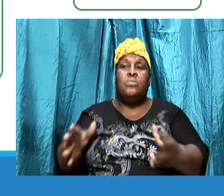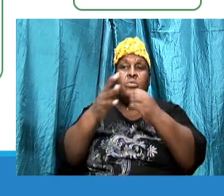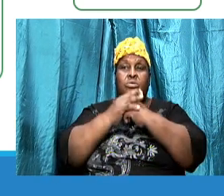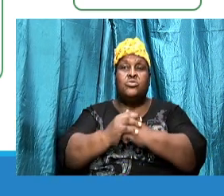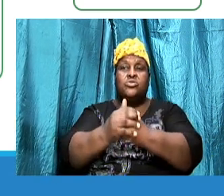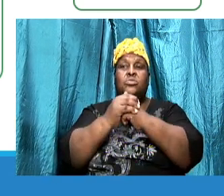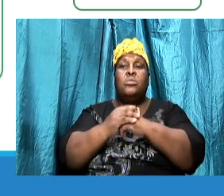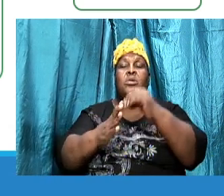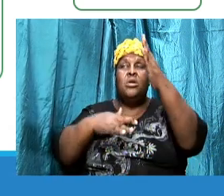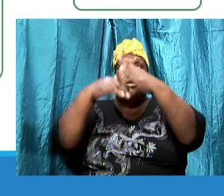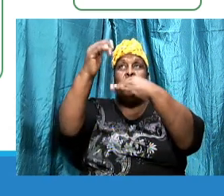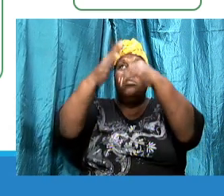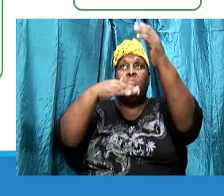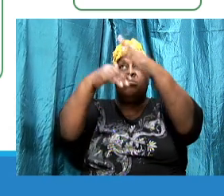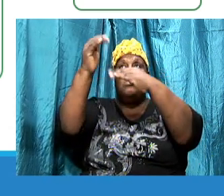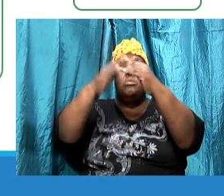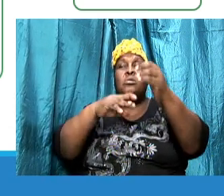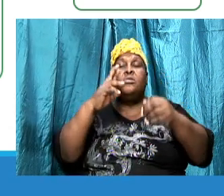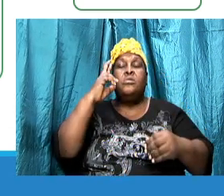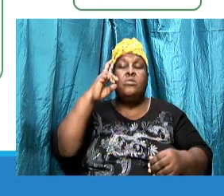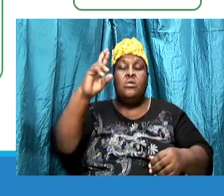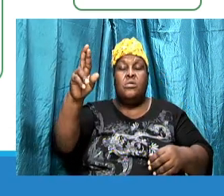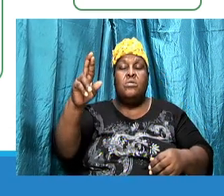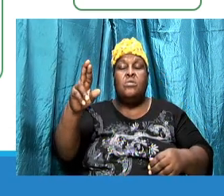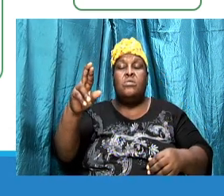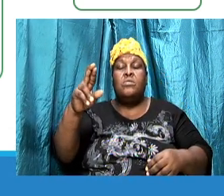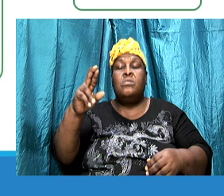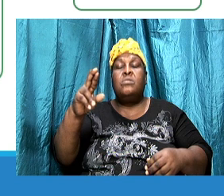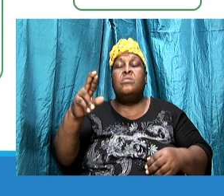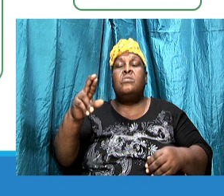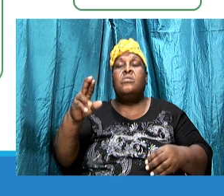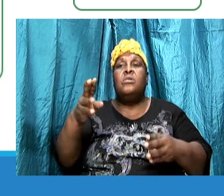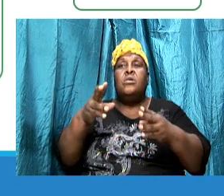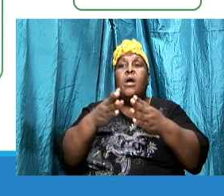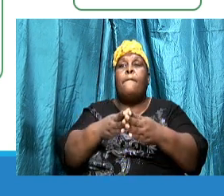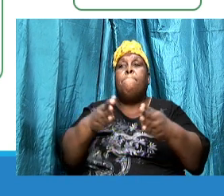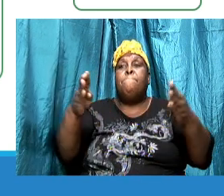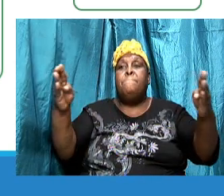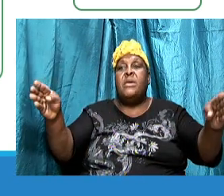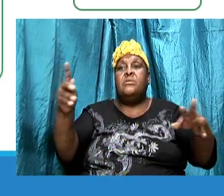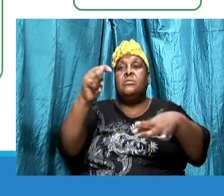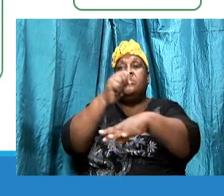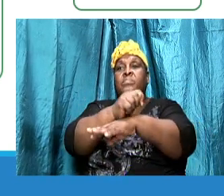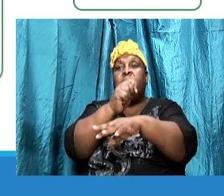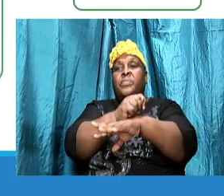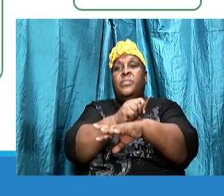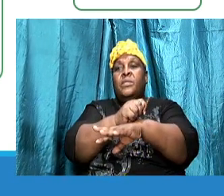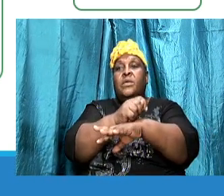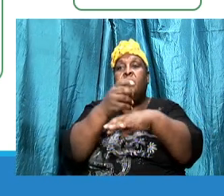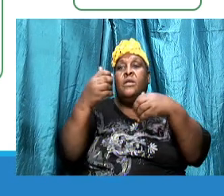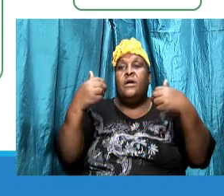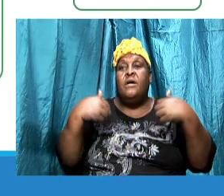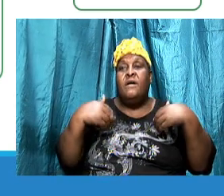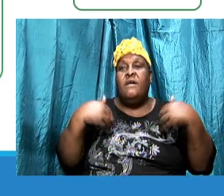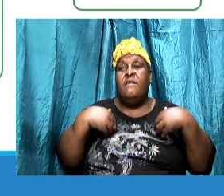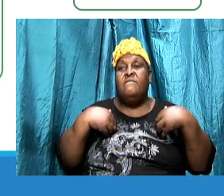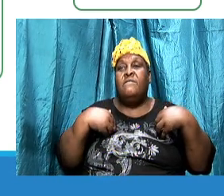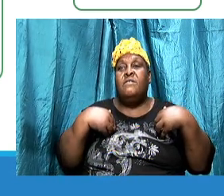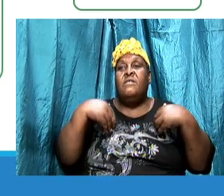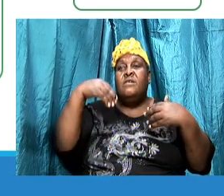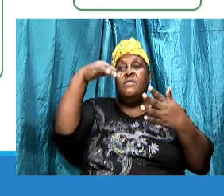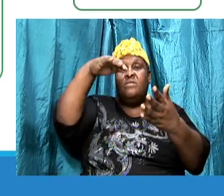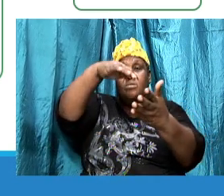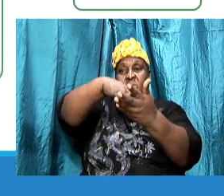And in those temple, in that temple, they had 1,000 what they